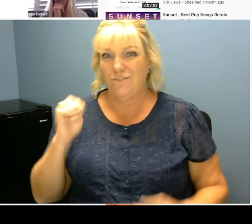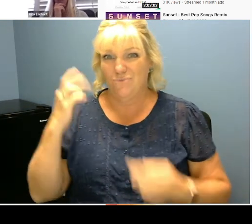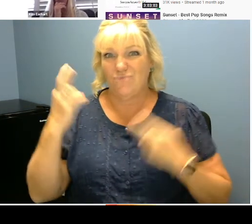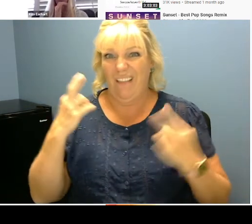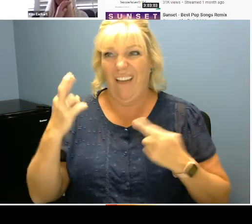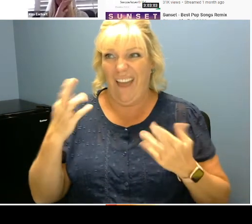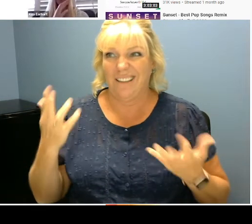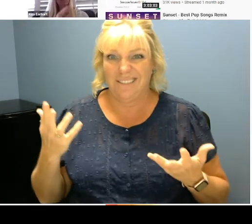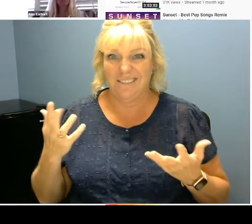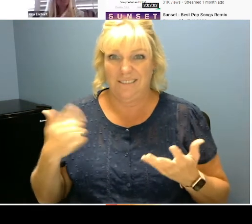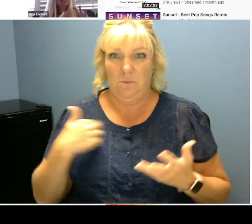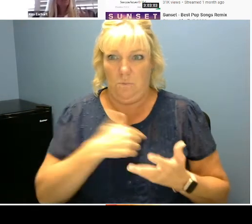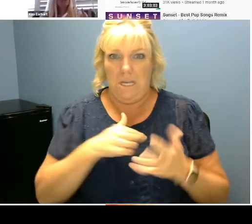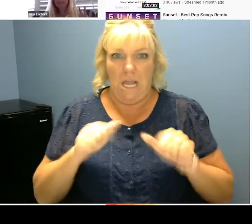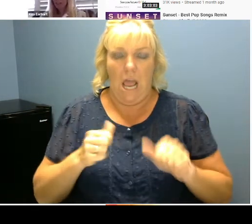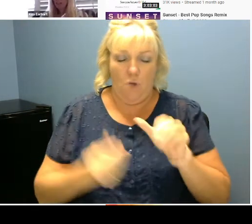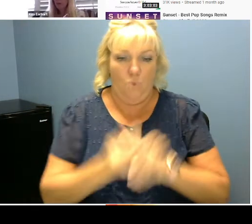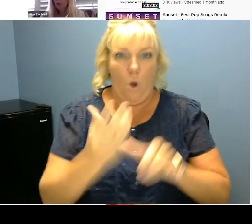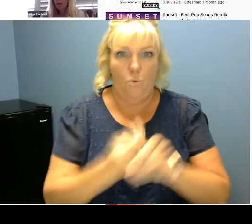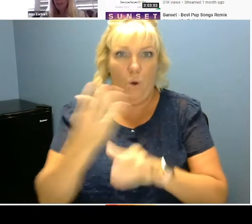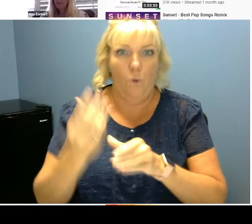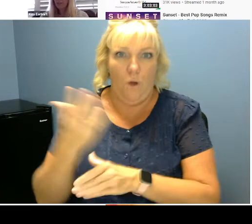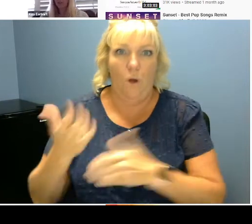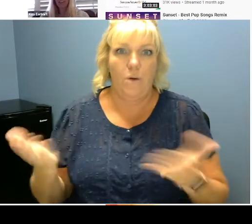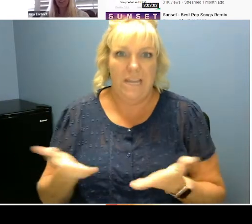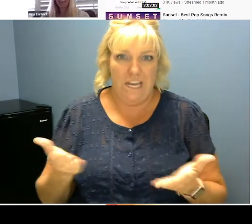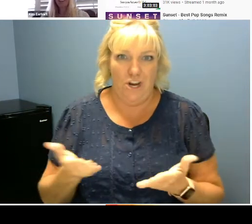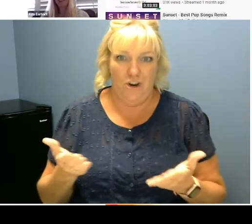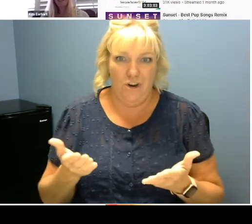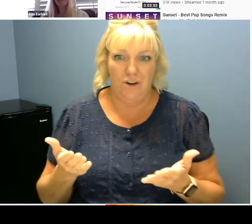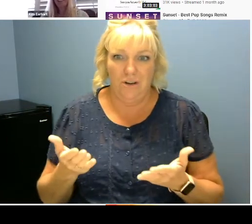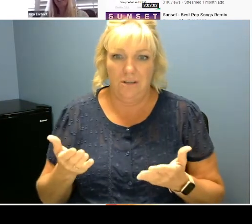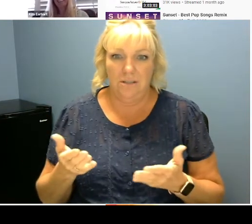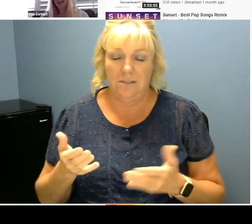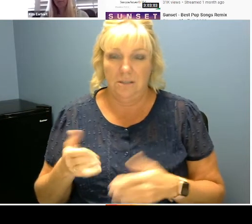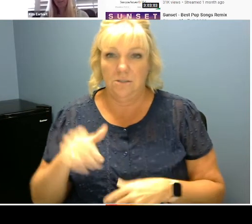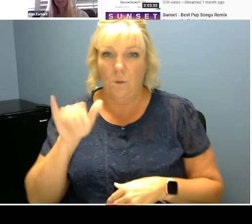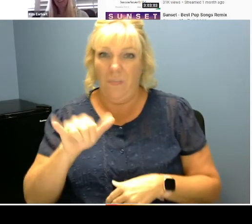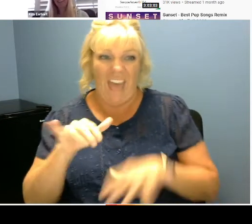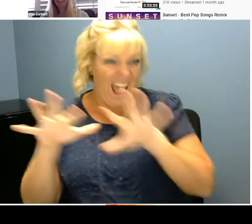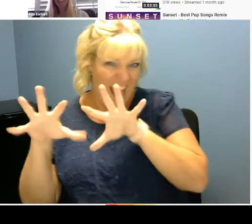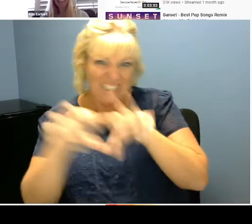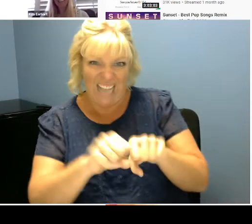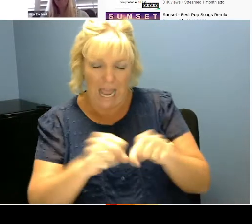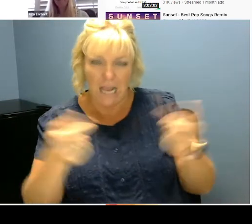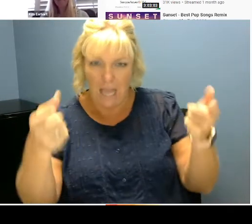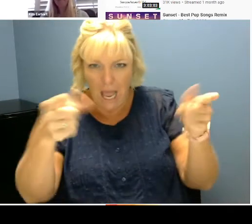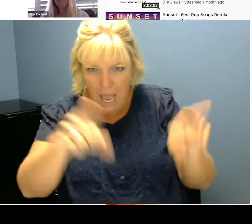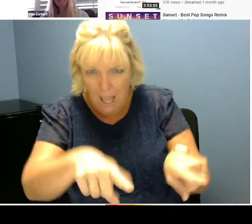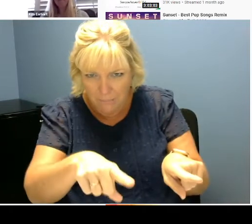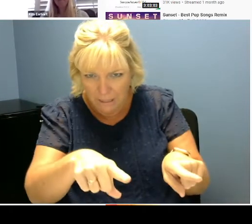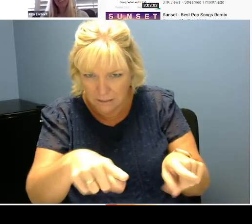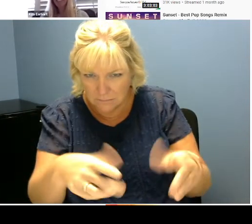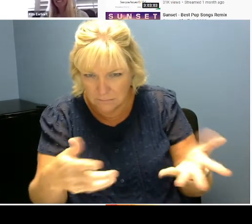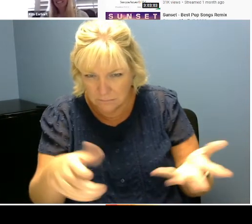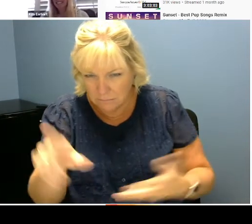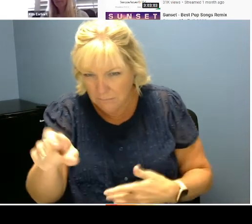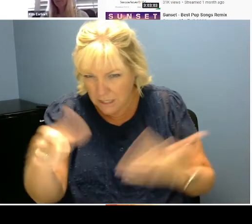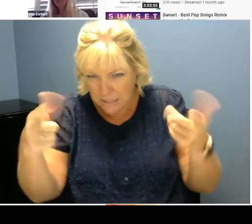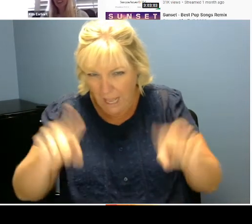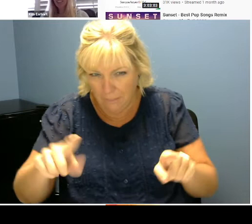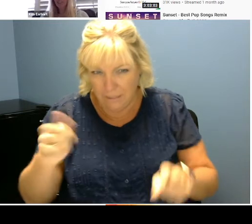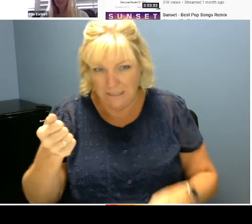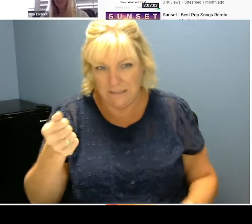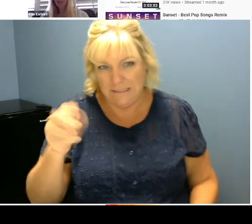to happen if we wanted to do a really kind of like a what if history. That attack needed to happen in